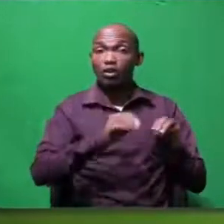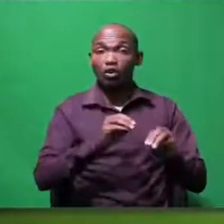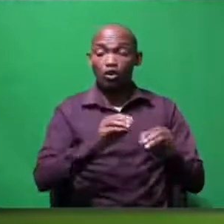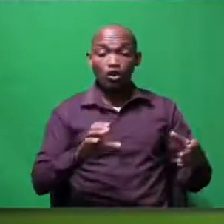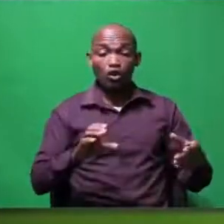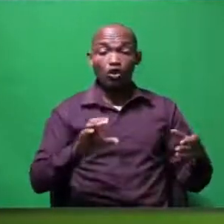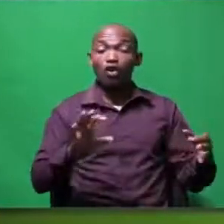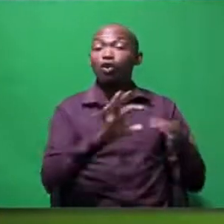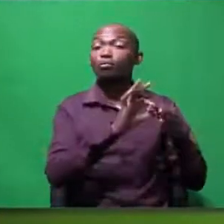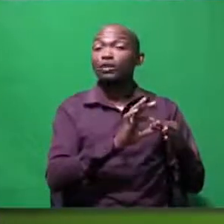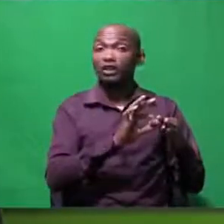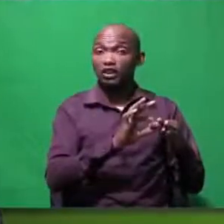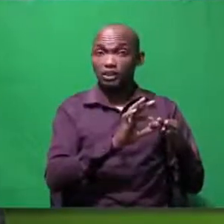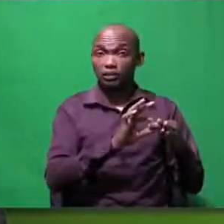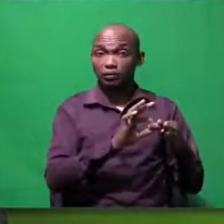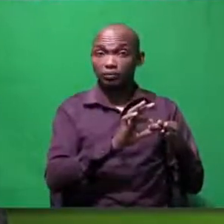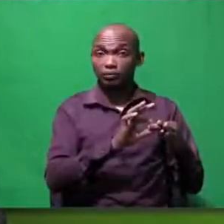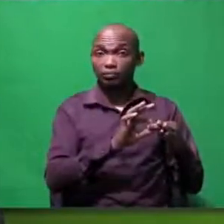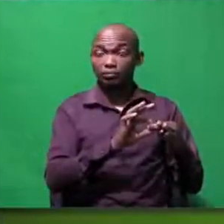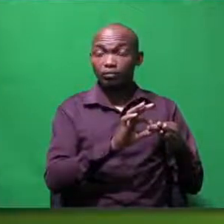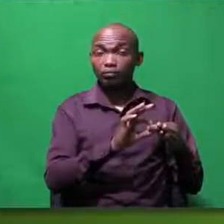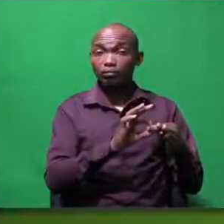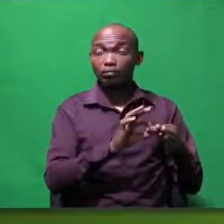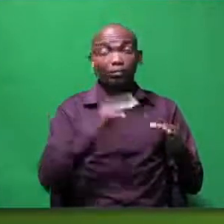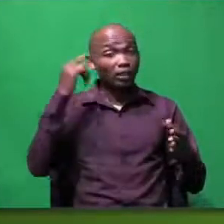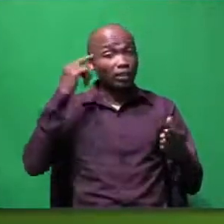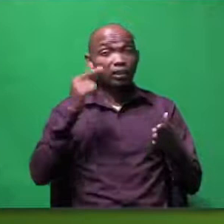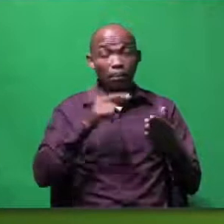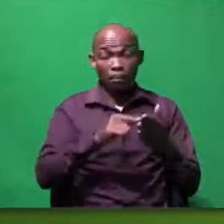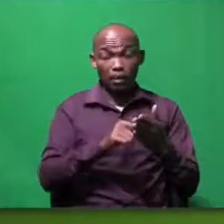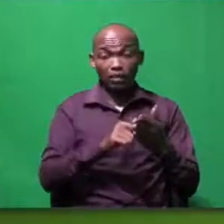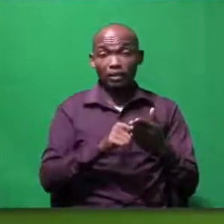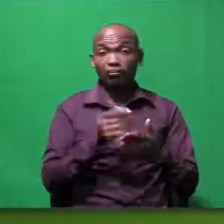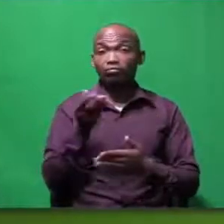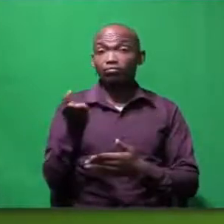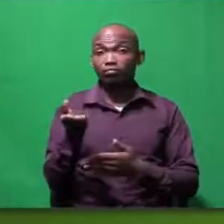composition. Here, chemical composition. It means that